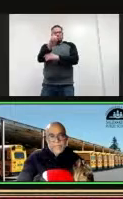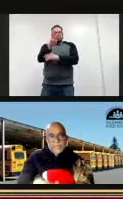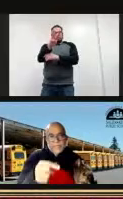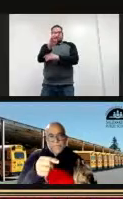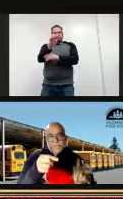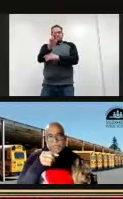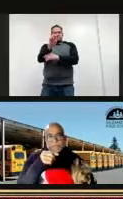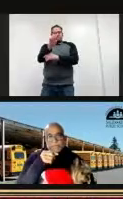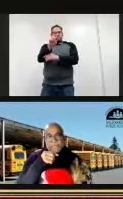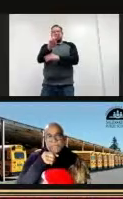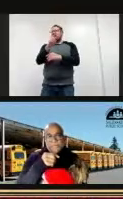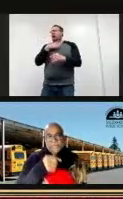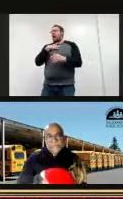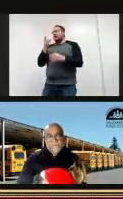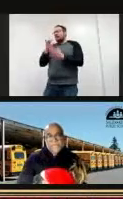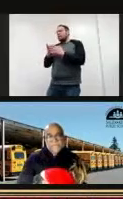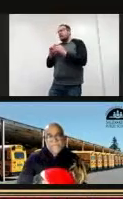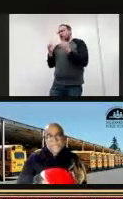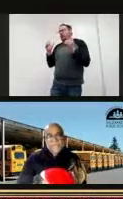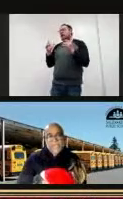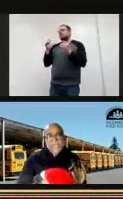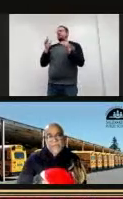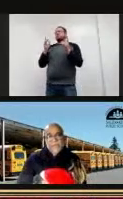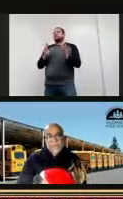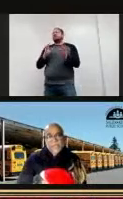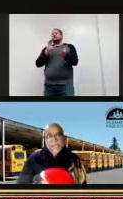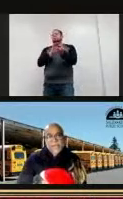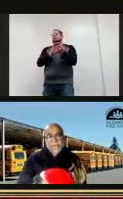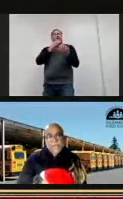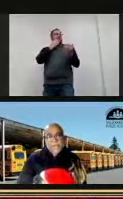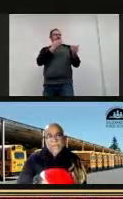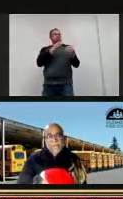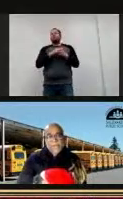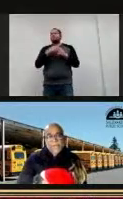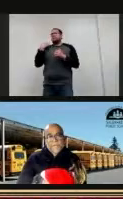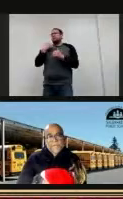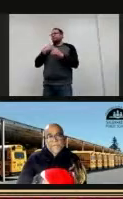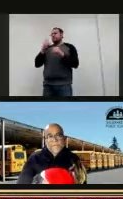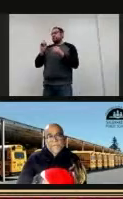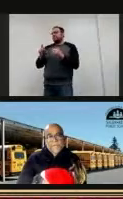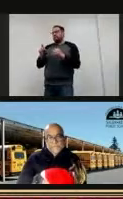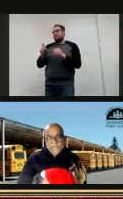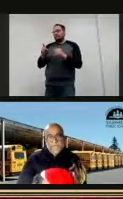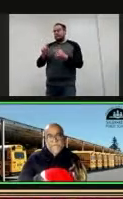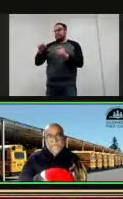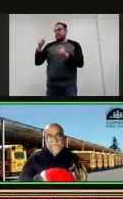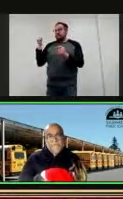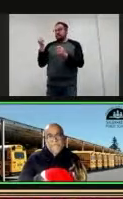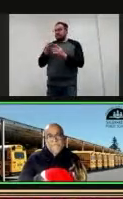I like that a lot, Director Chandragiri. Thank you. Maybe we should call out specifically,